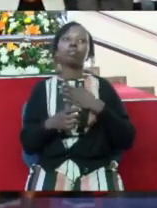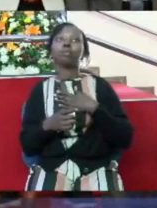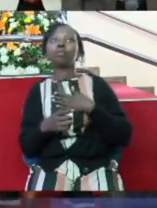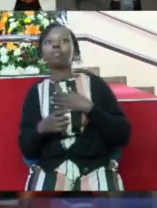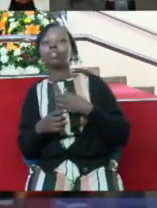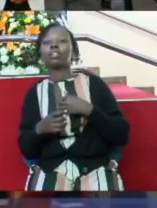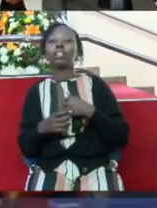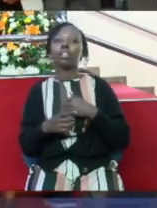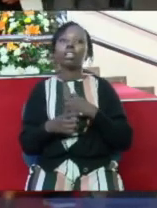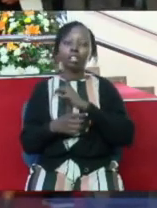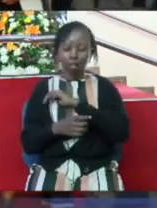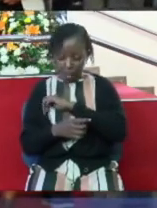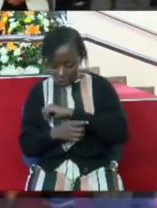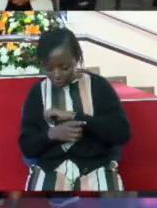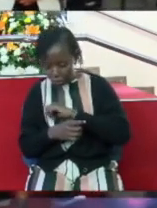mimi